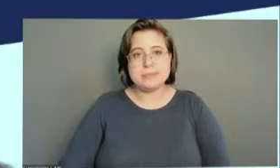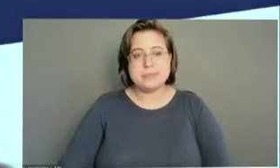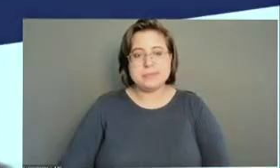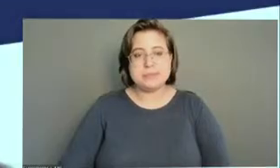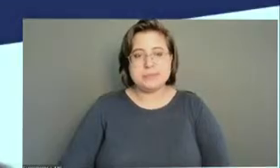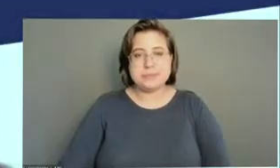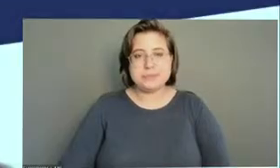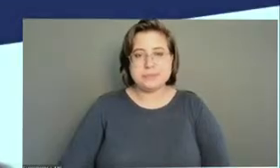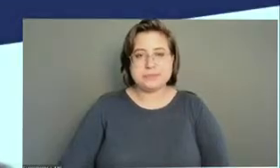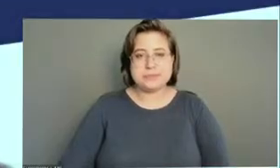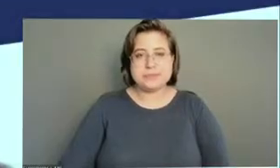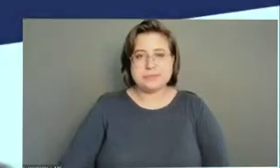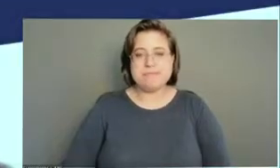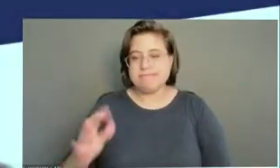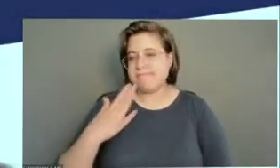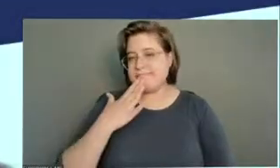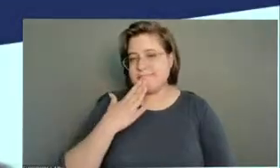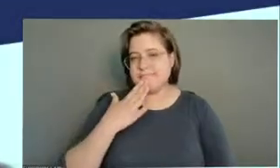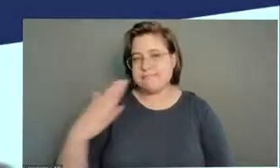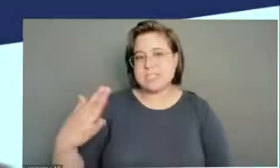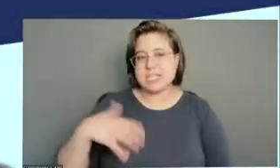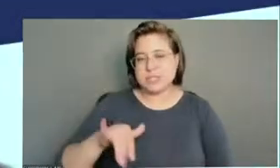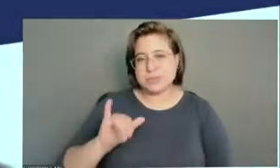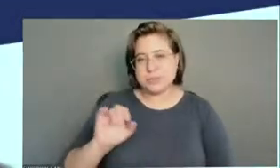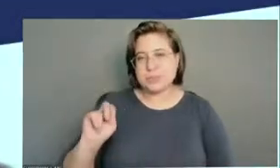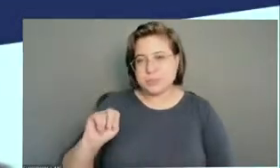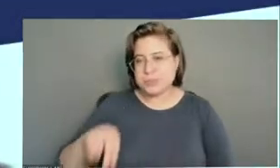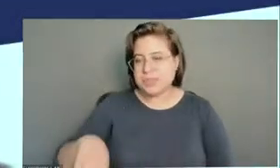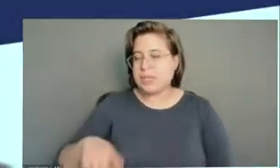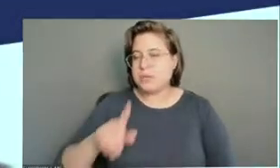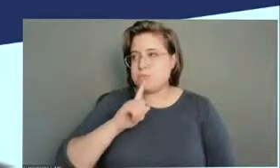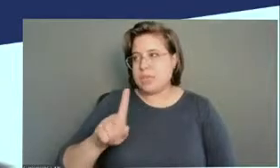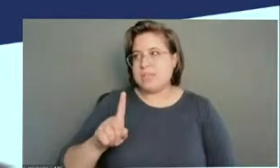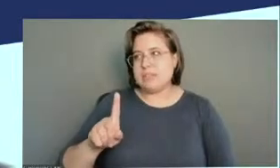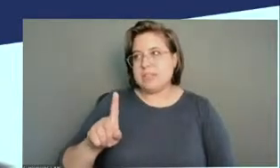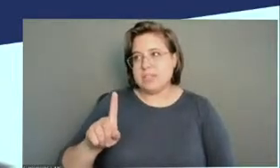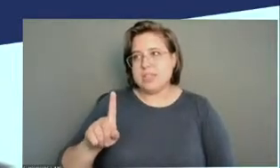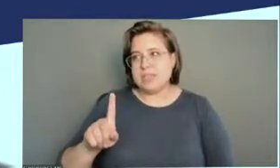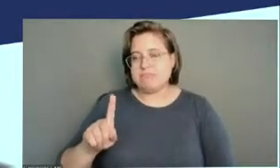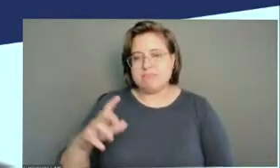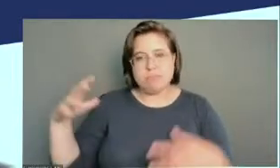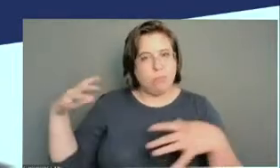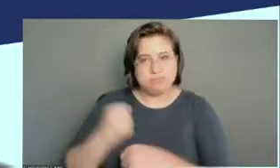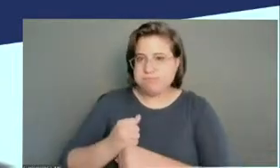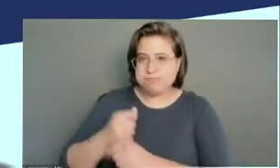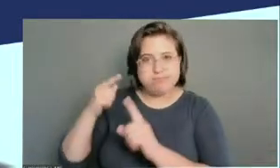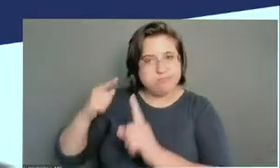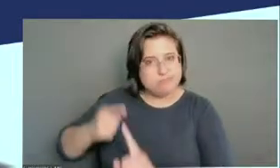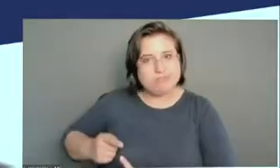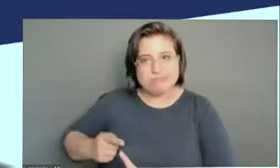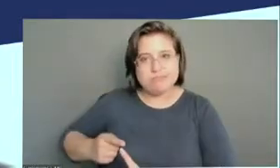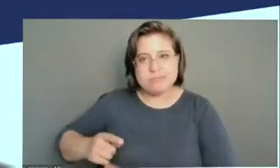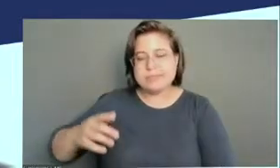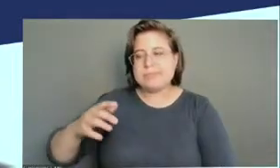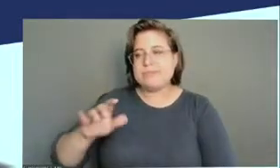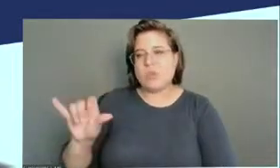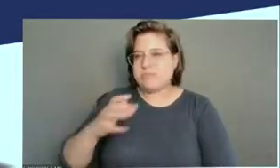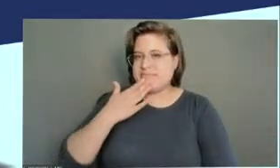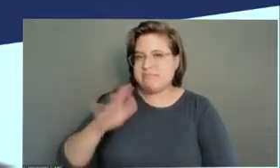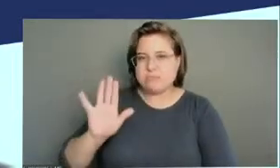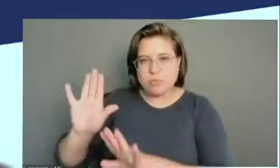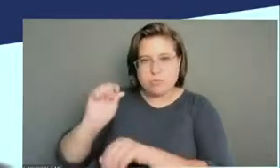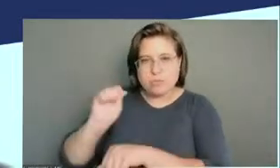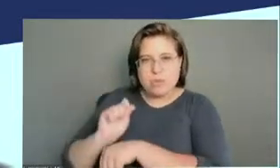Thank you so much, Chair. You really quite comprehensive. Let me add my thanks as well for the great work. I